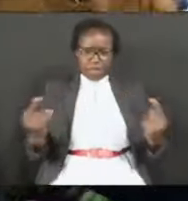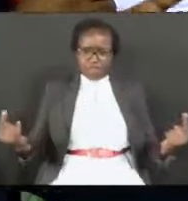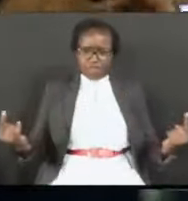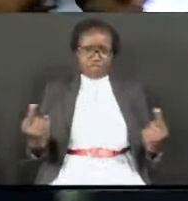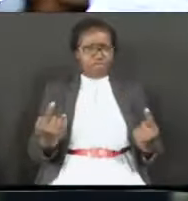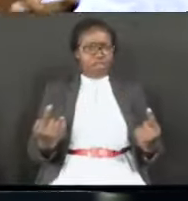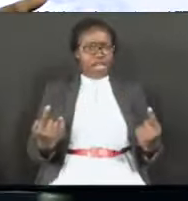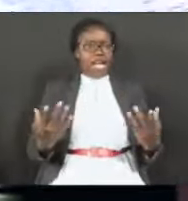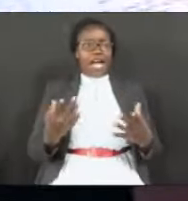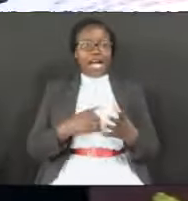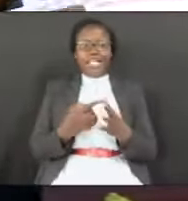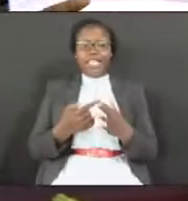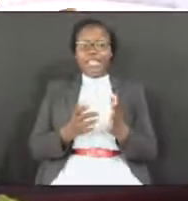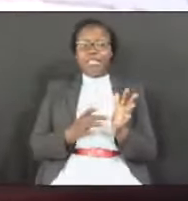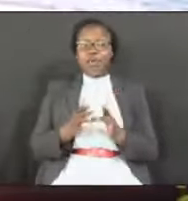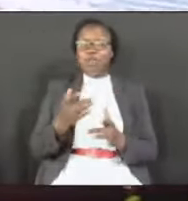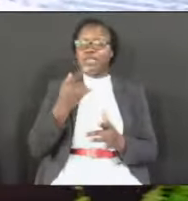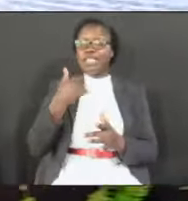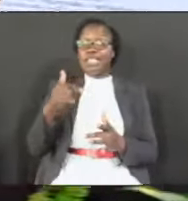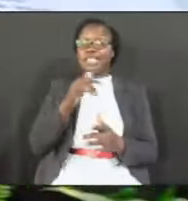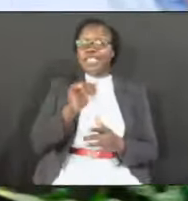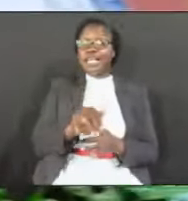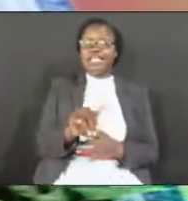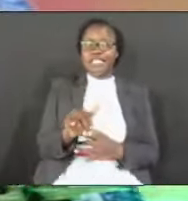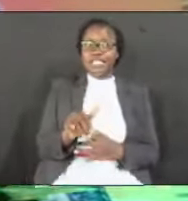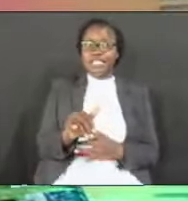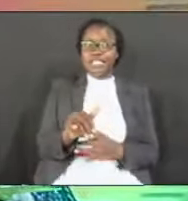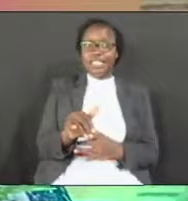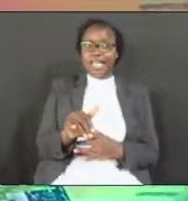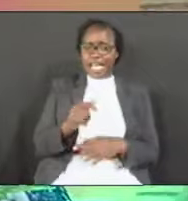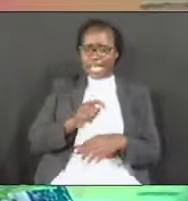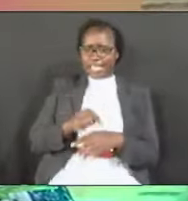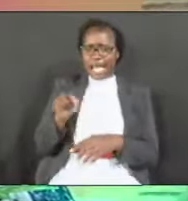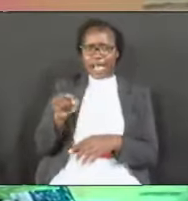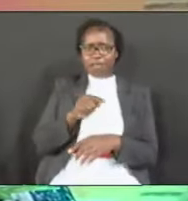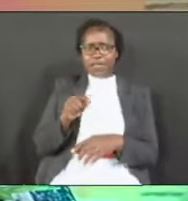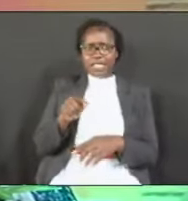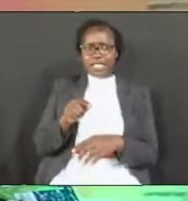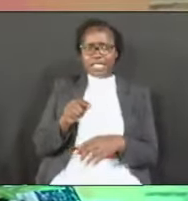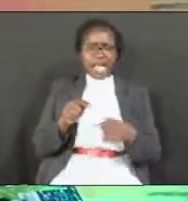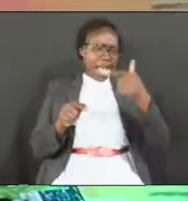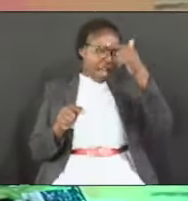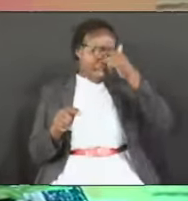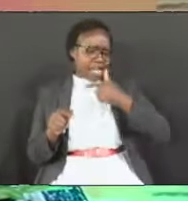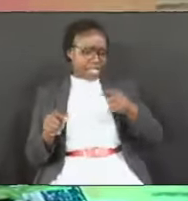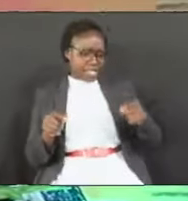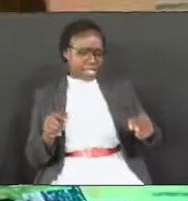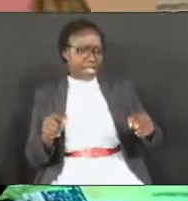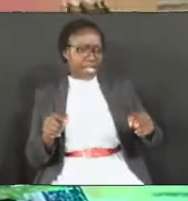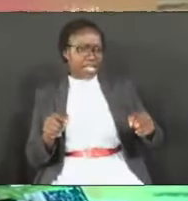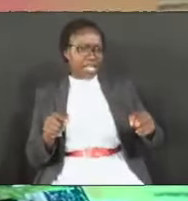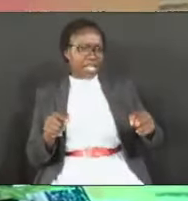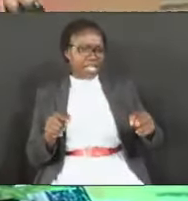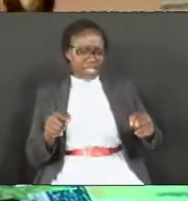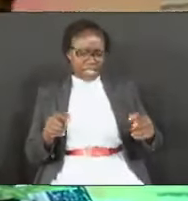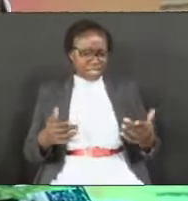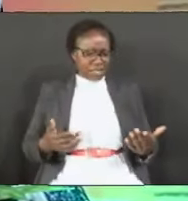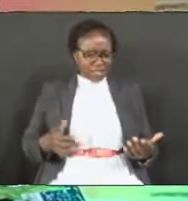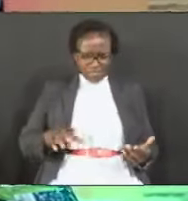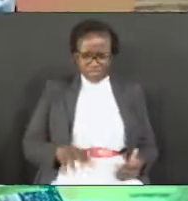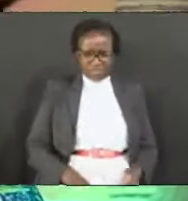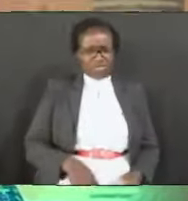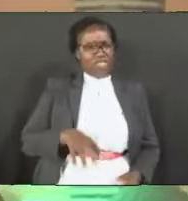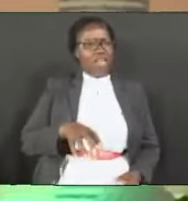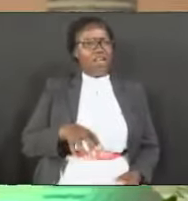kind of, you know. But by the way, just to let us know, at this time, Isaac is just a toddler, because the Bible says